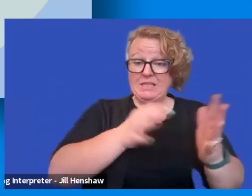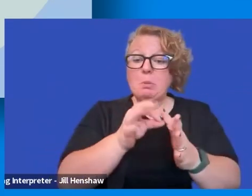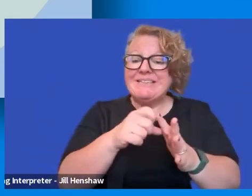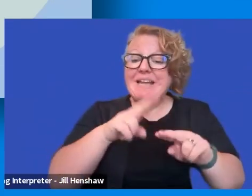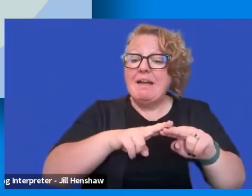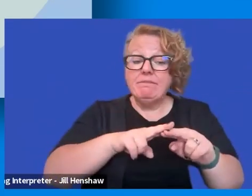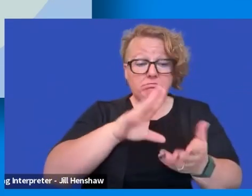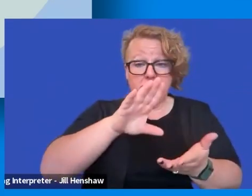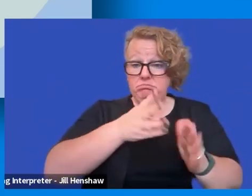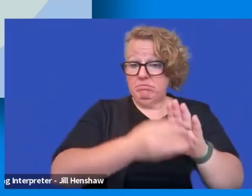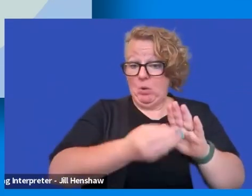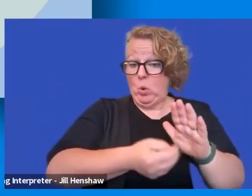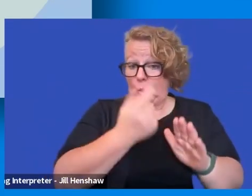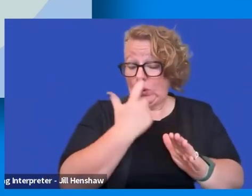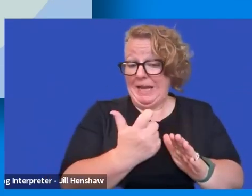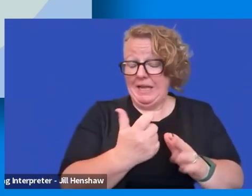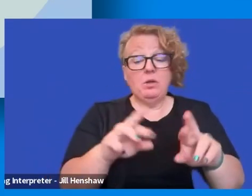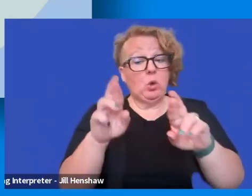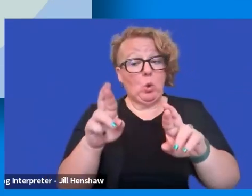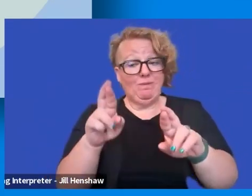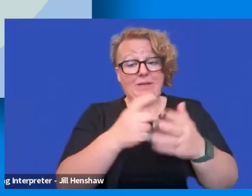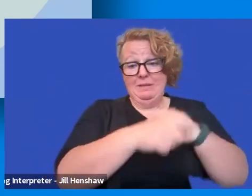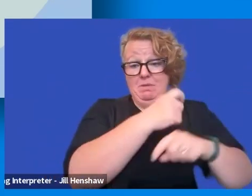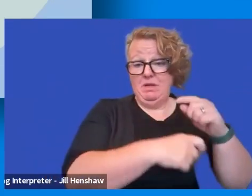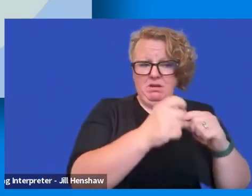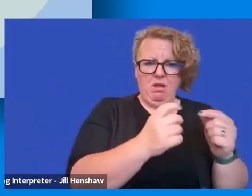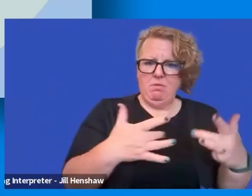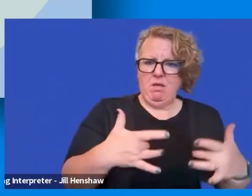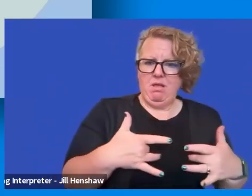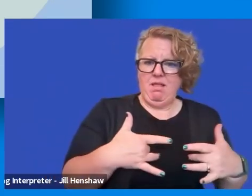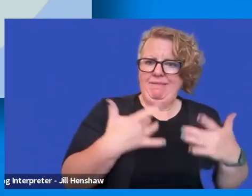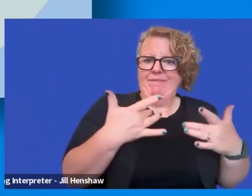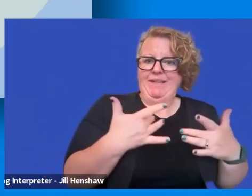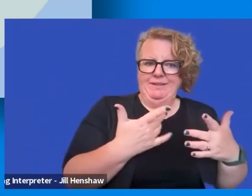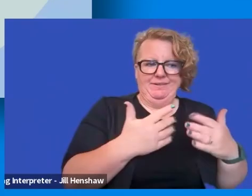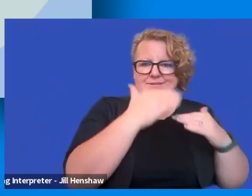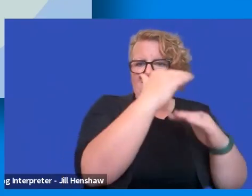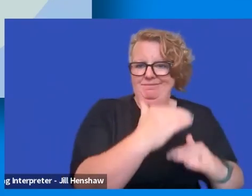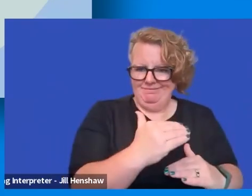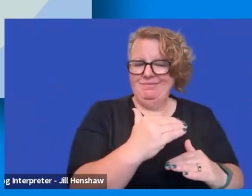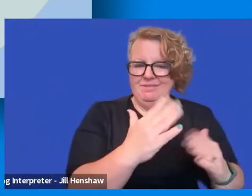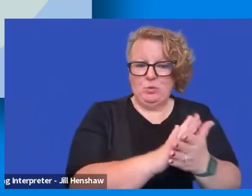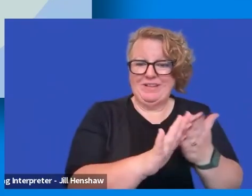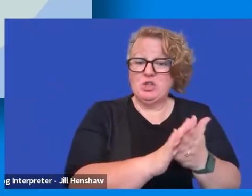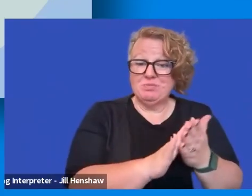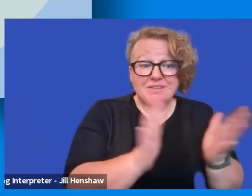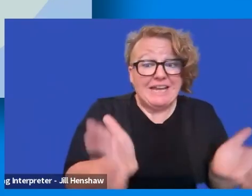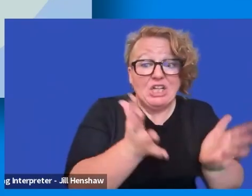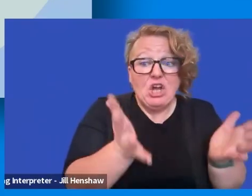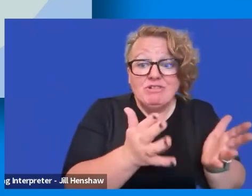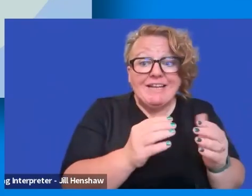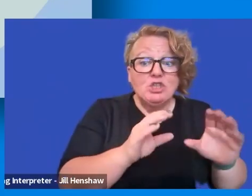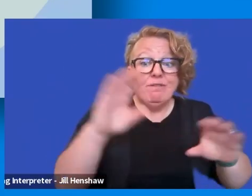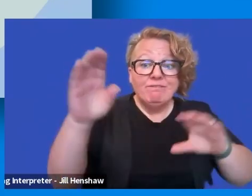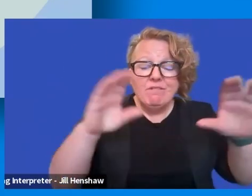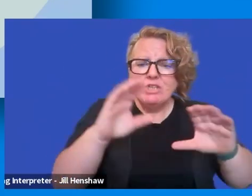PDF document. We also hope to make them a living document on the EDI Caucus website where we can encourage funders to